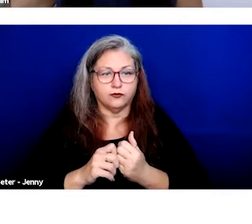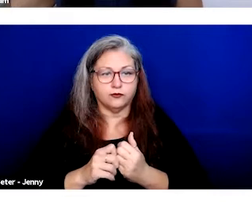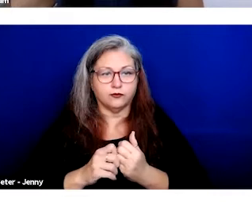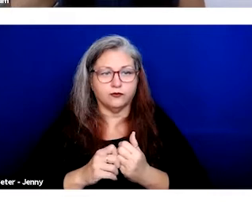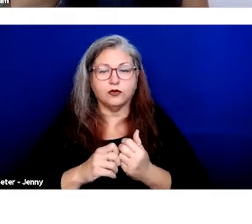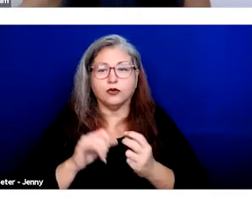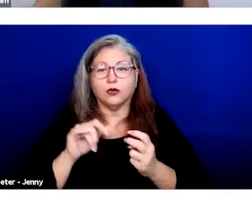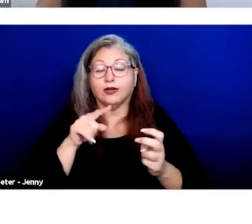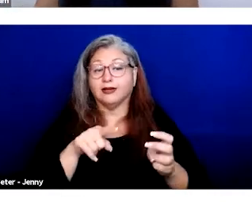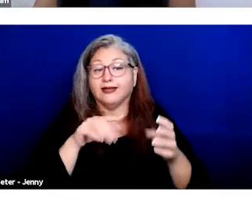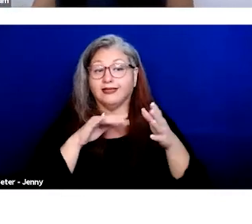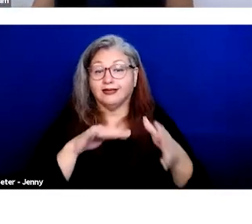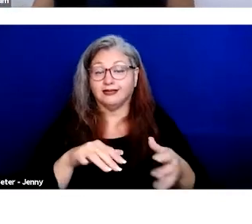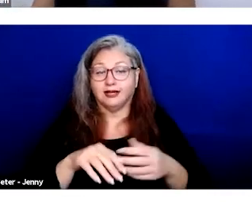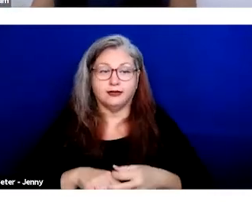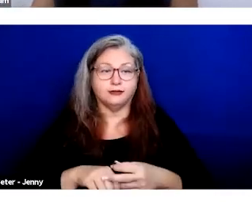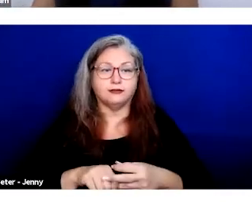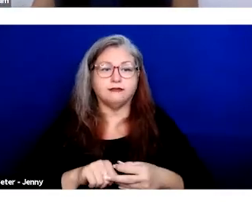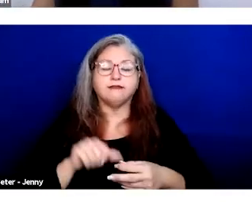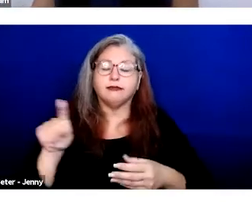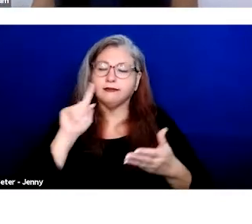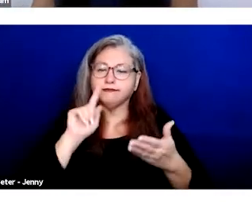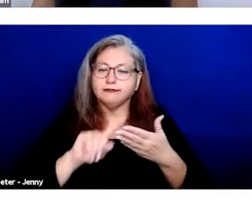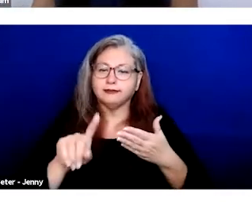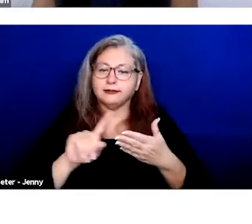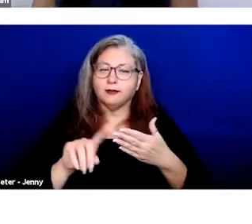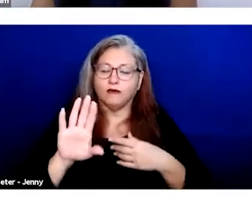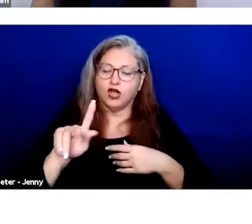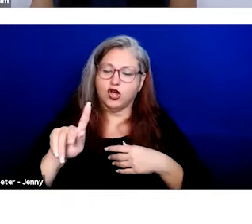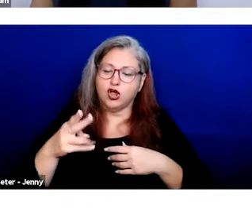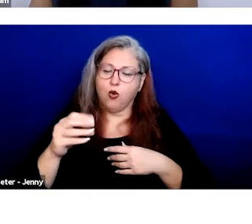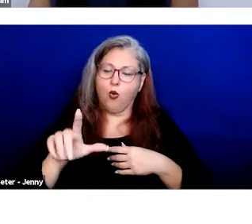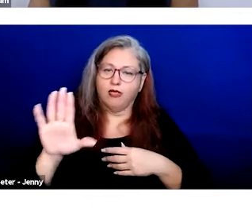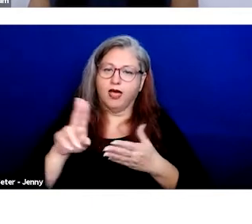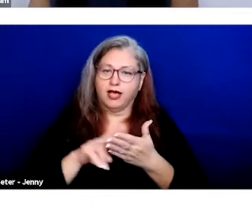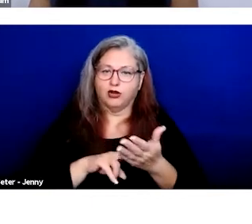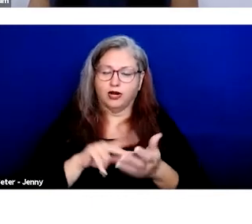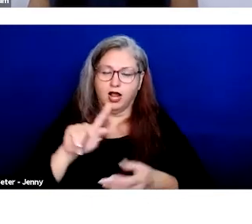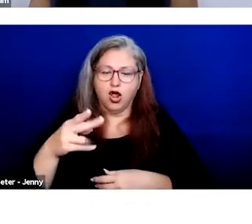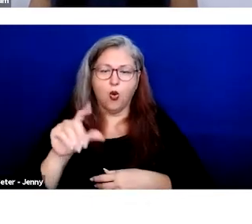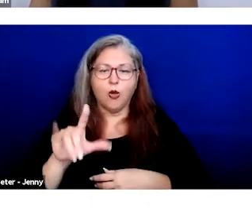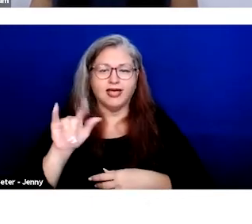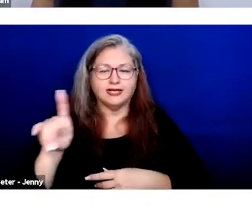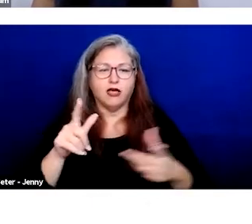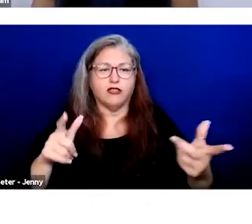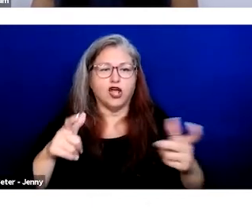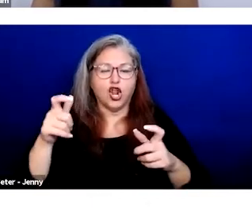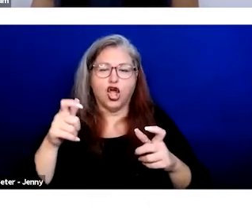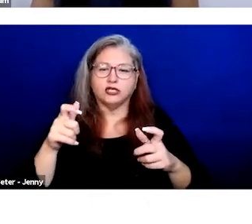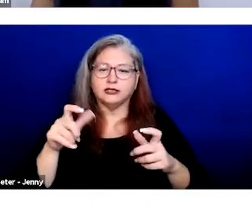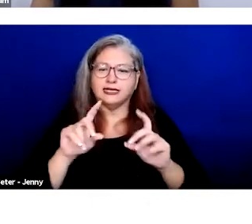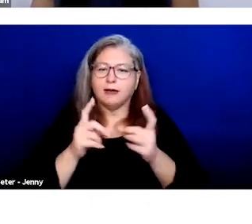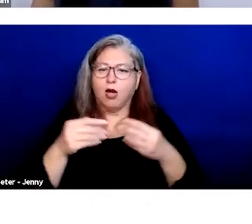So in the study, they examined one of Kohls' contracts. Kohls is the largest department store